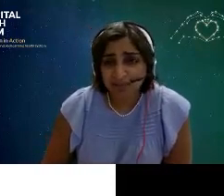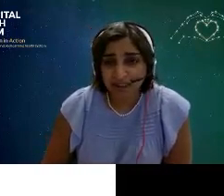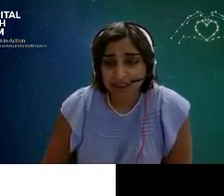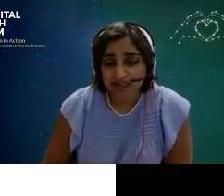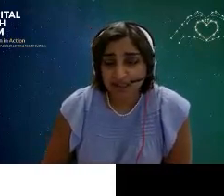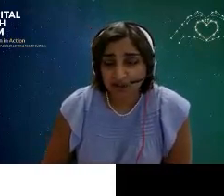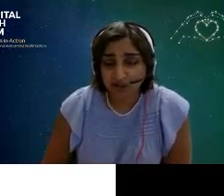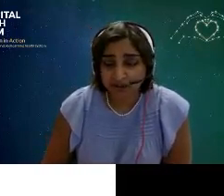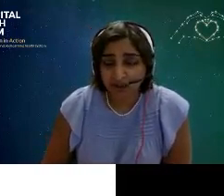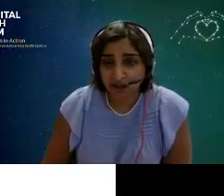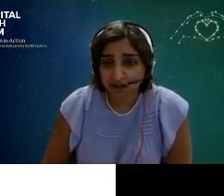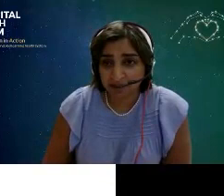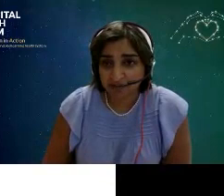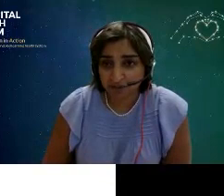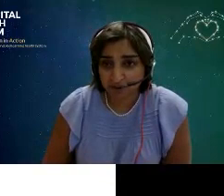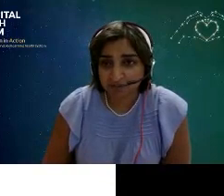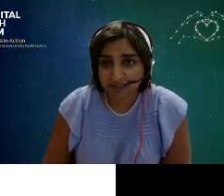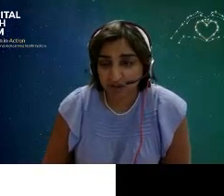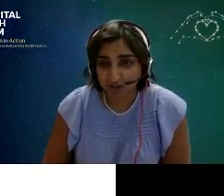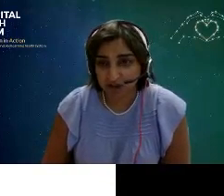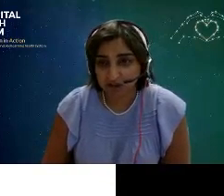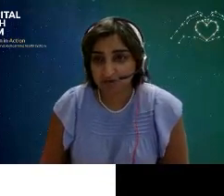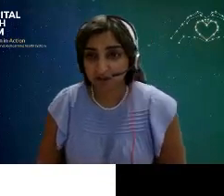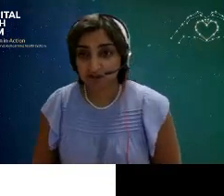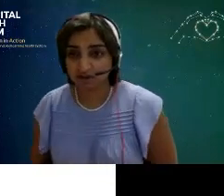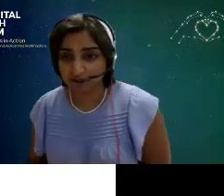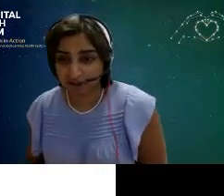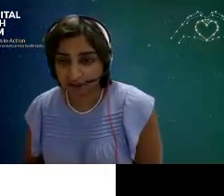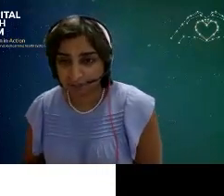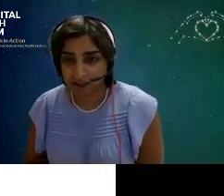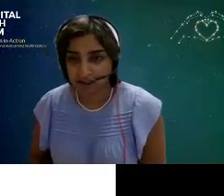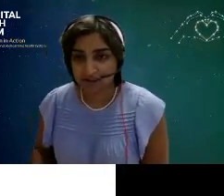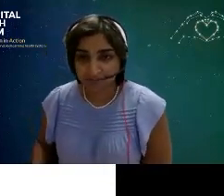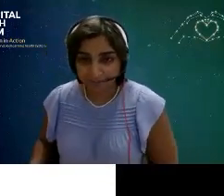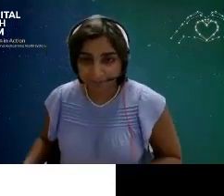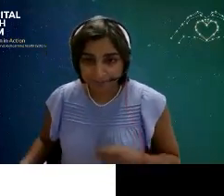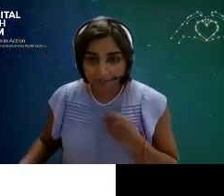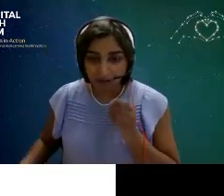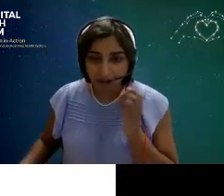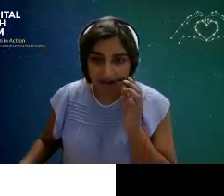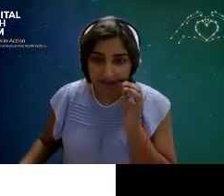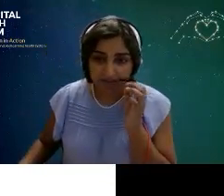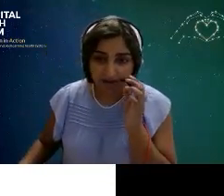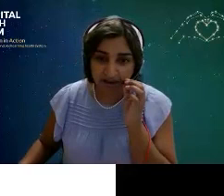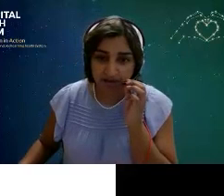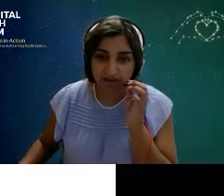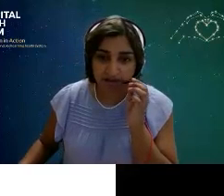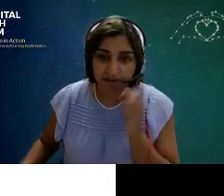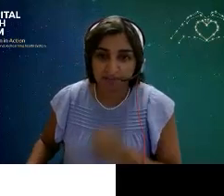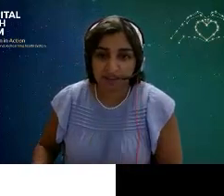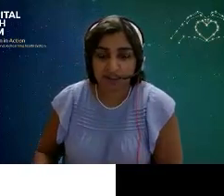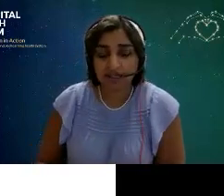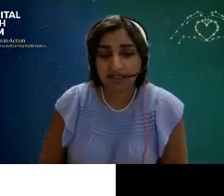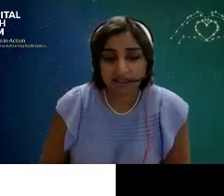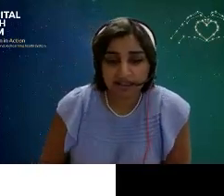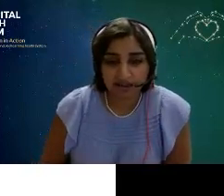here are some of the patients that are currently on the platform. So Dr. Armstrong's heart failure patients, some of our inherited